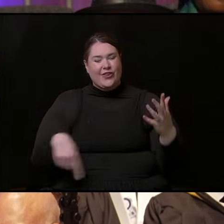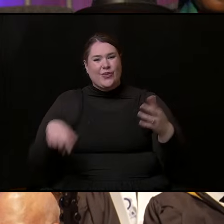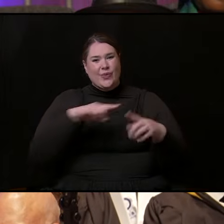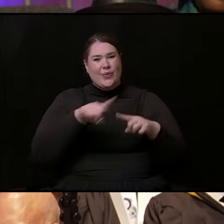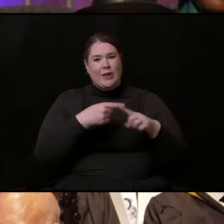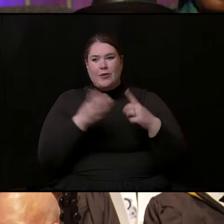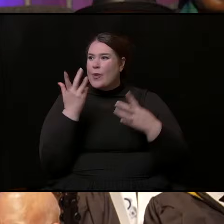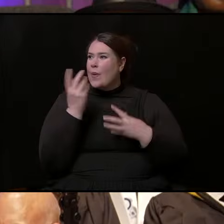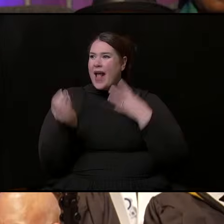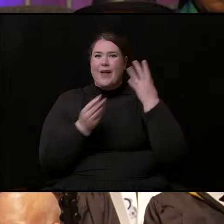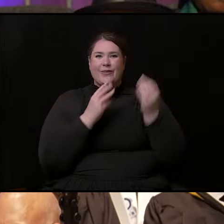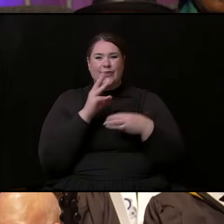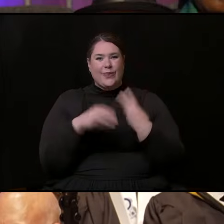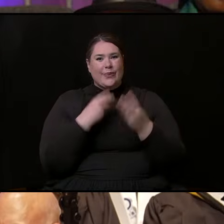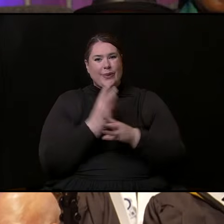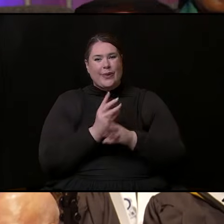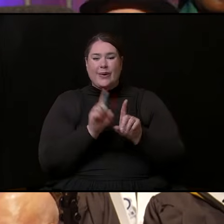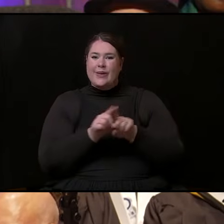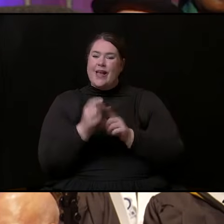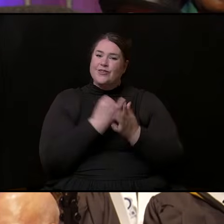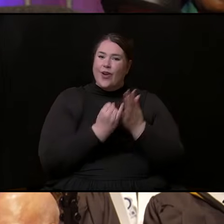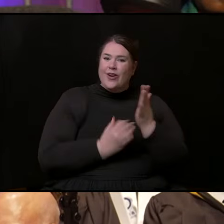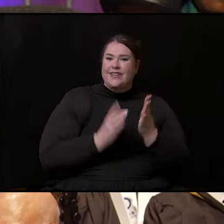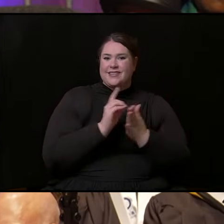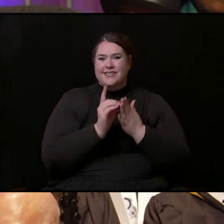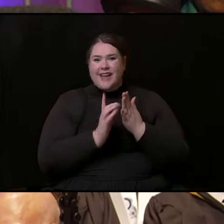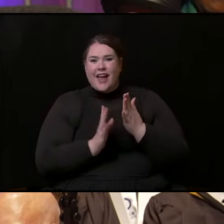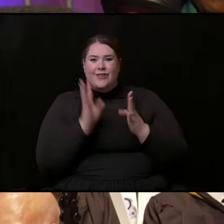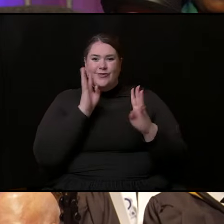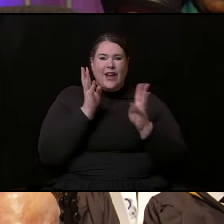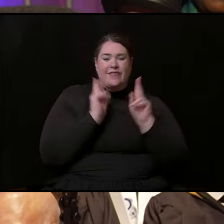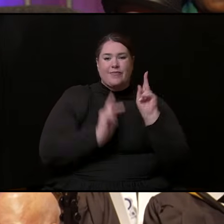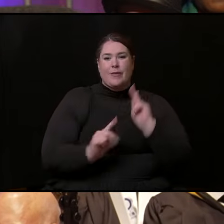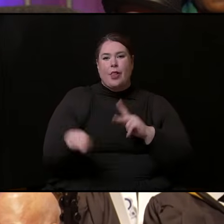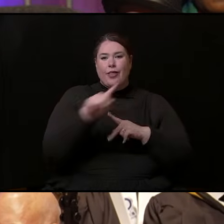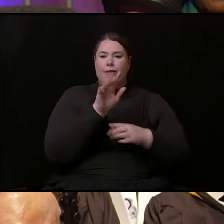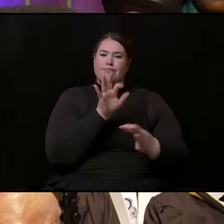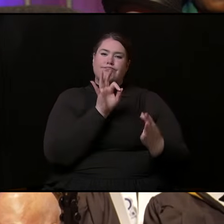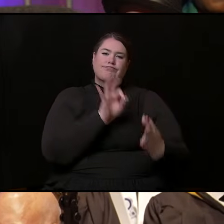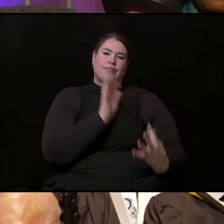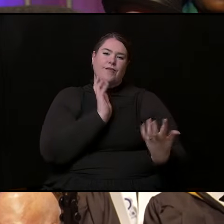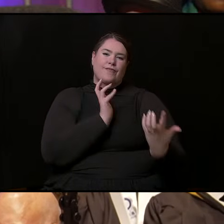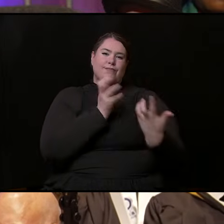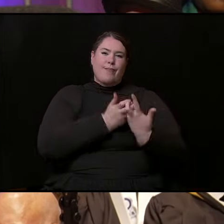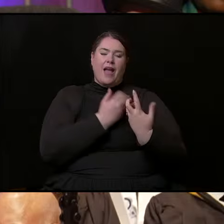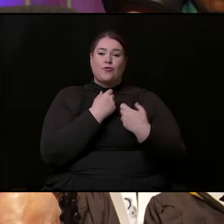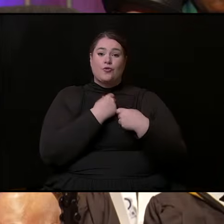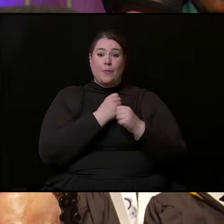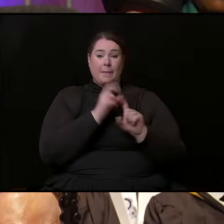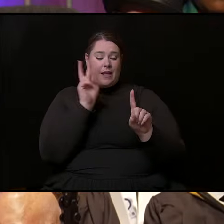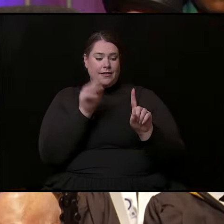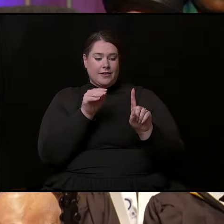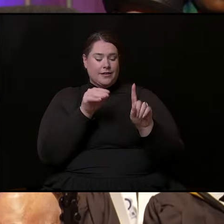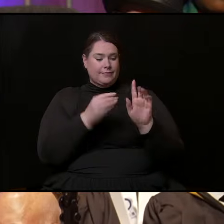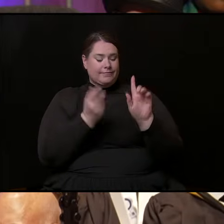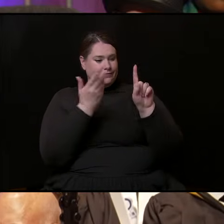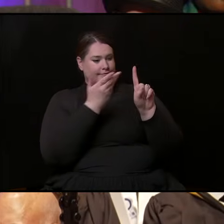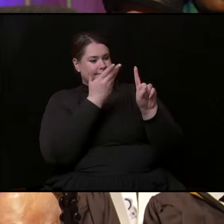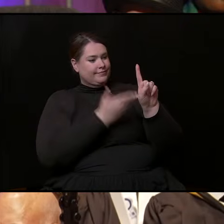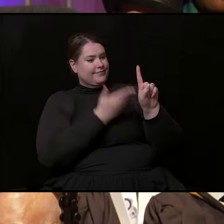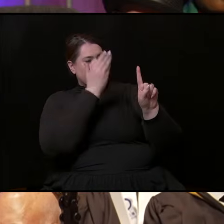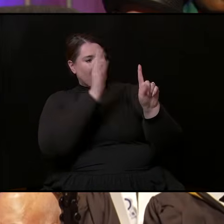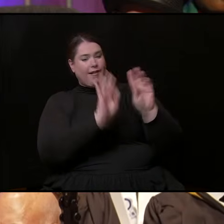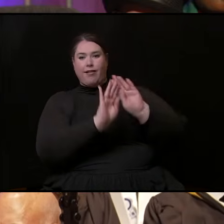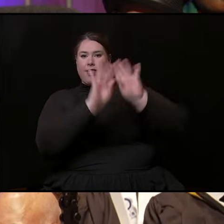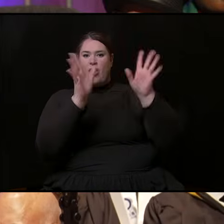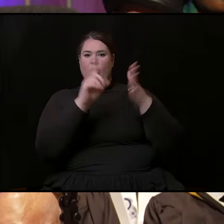As artists and designers and creatives, you are perfectly suited to make visible what has been overlooked in our